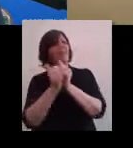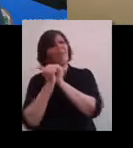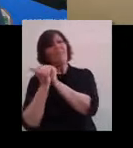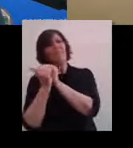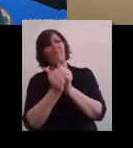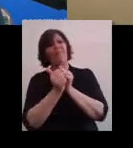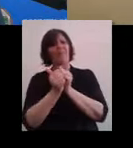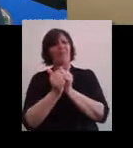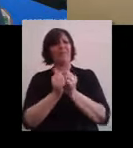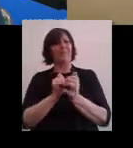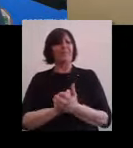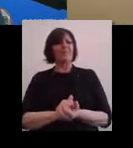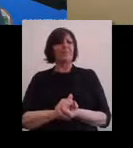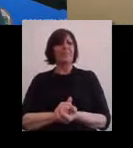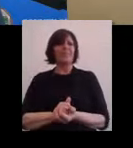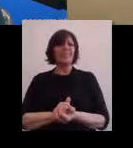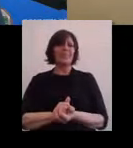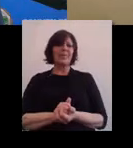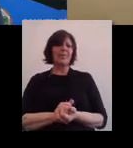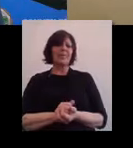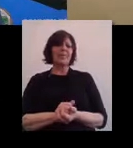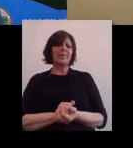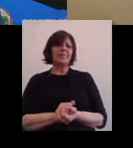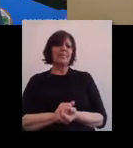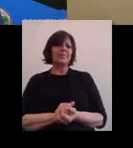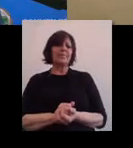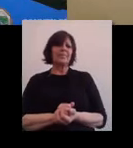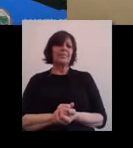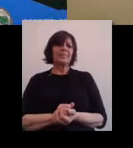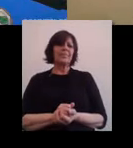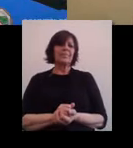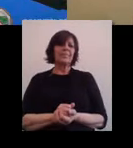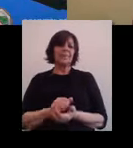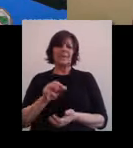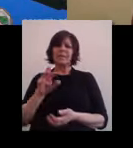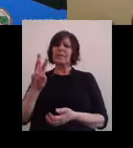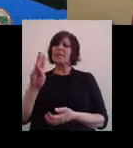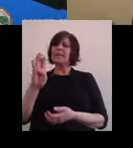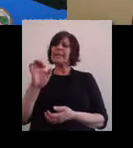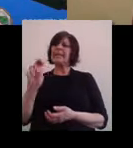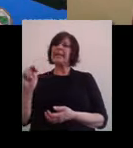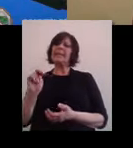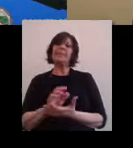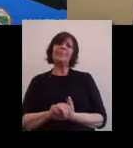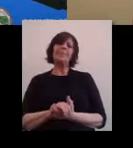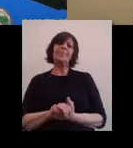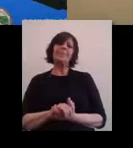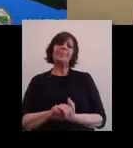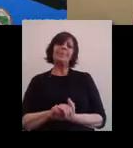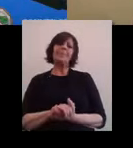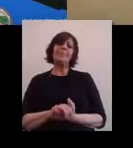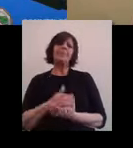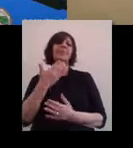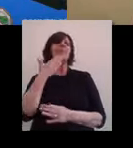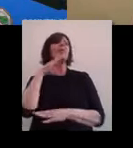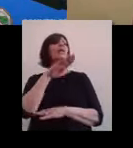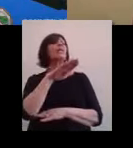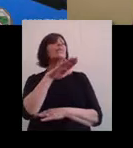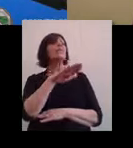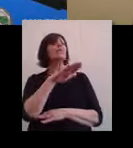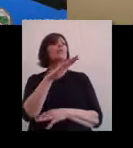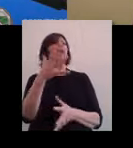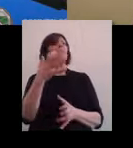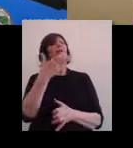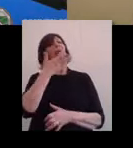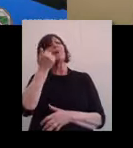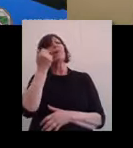package. Michael Baggerman, WBEN. Good afternoon, Mark. I want to get better understanding of